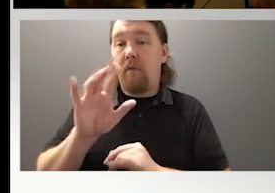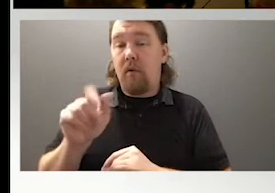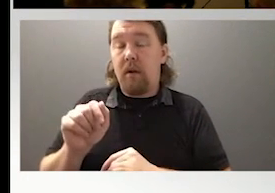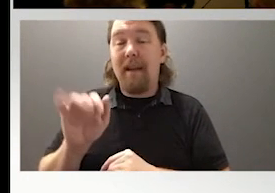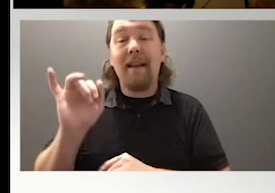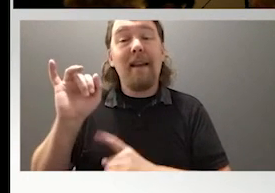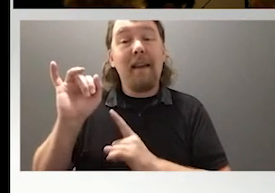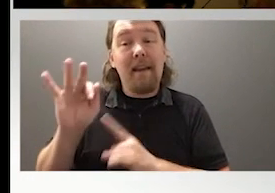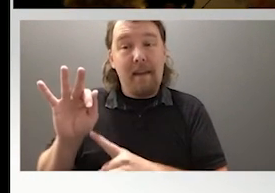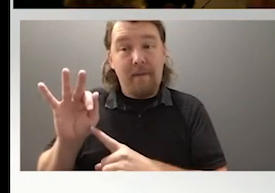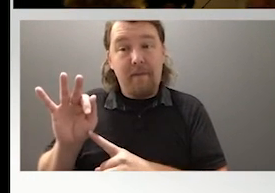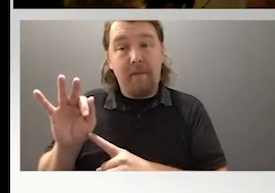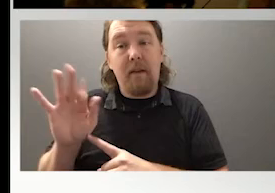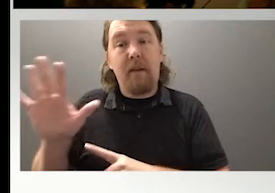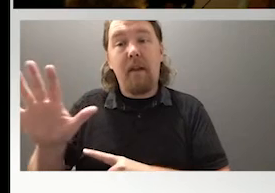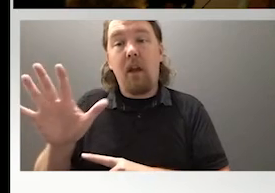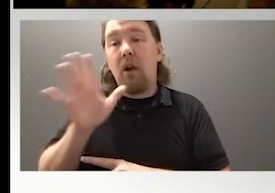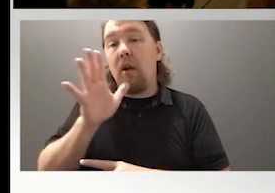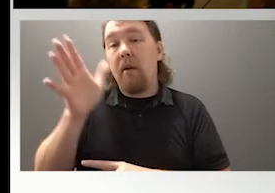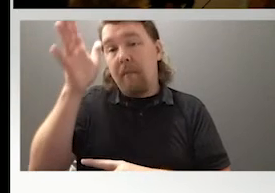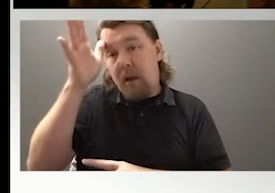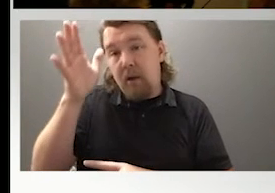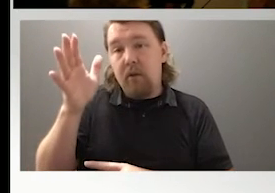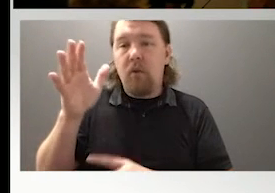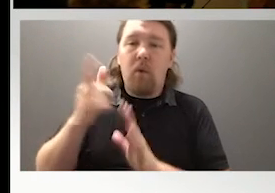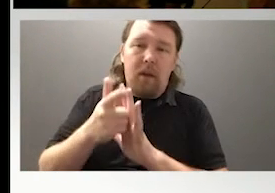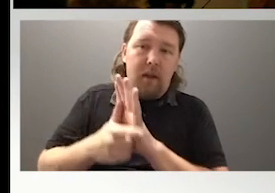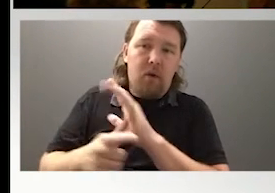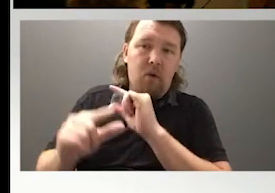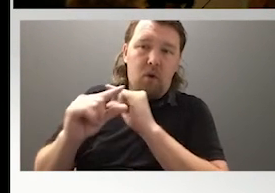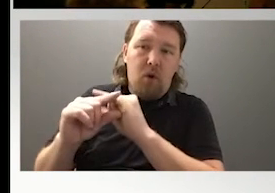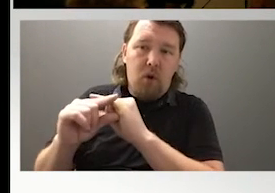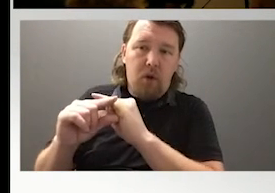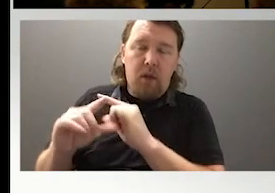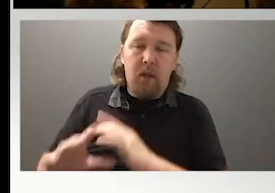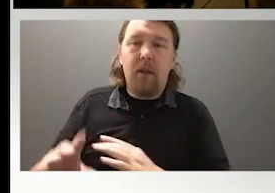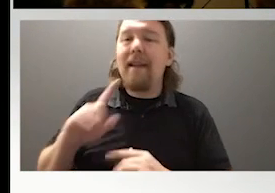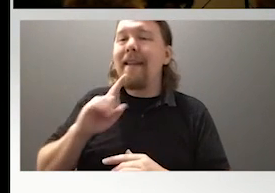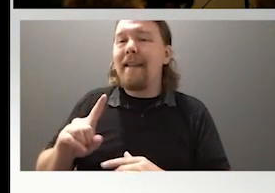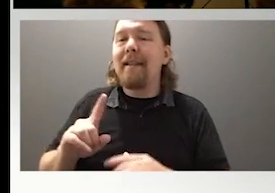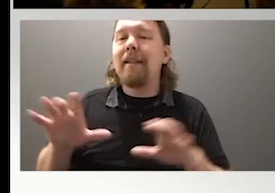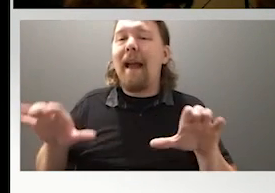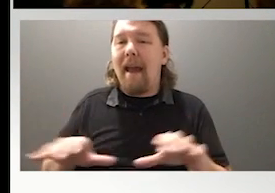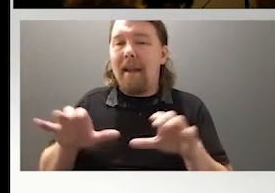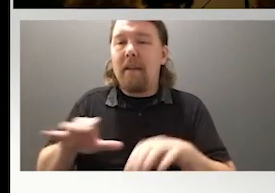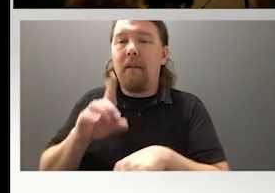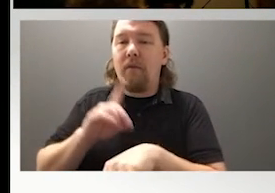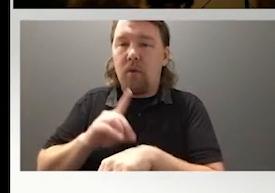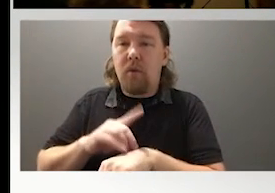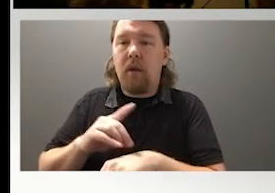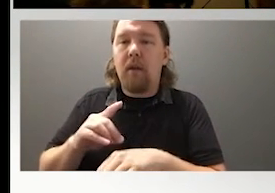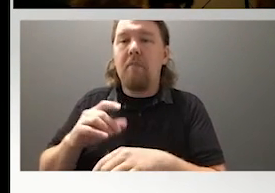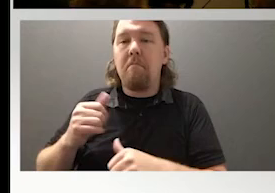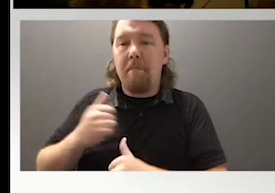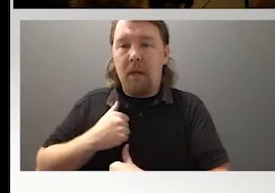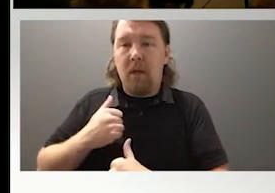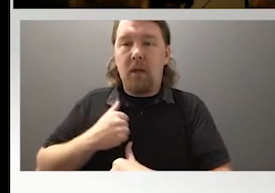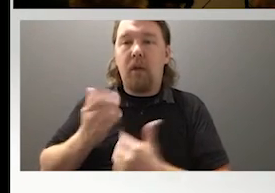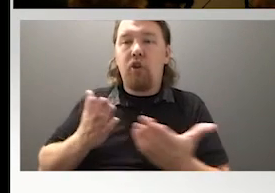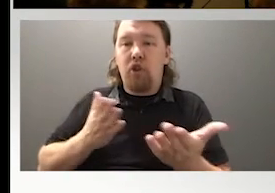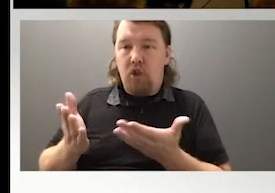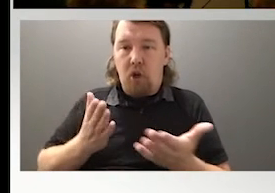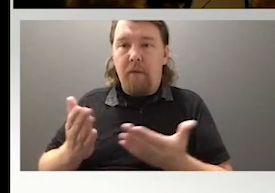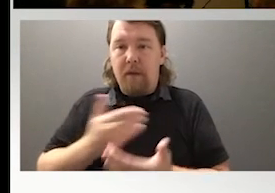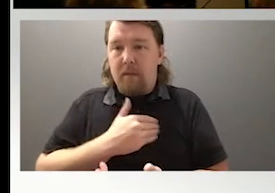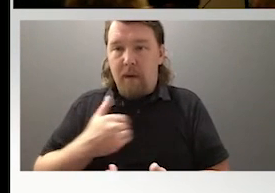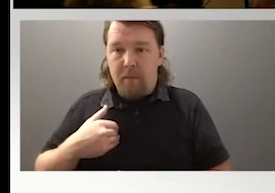the individual's parent or legal guardian is an active duty military service member